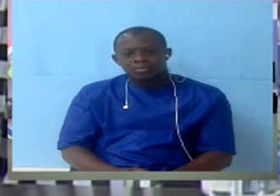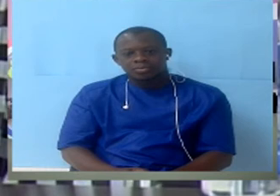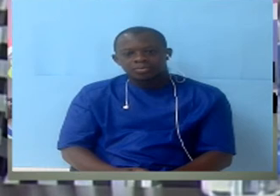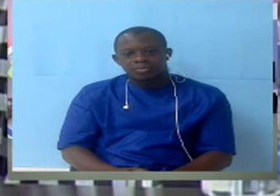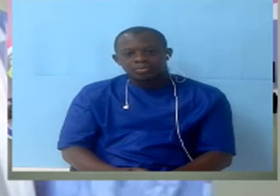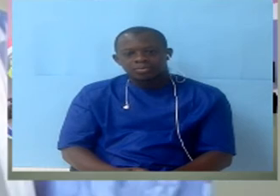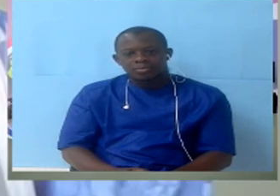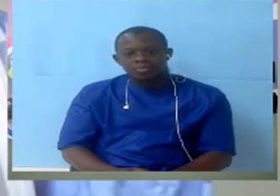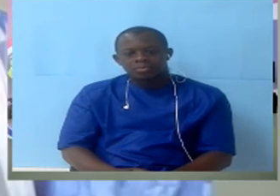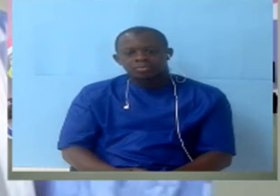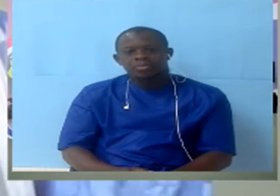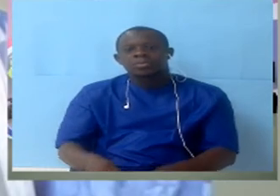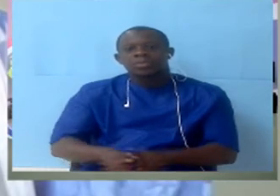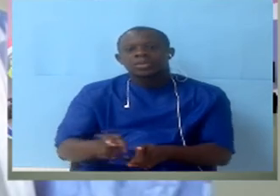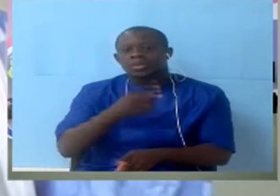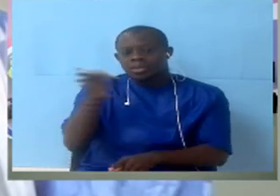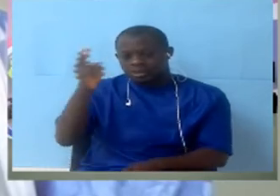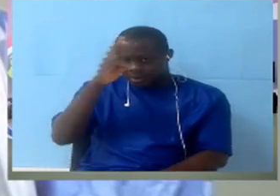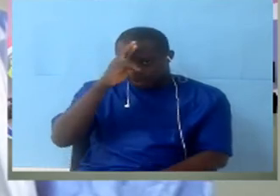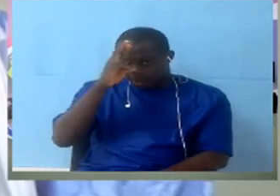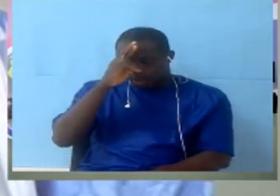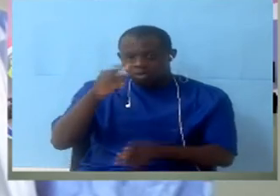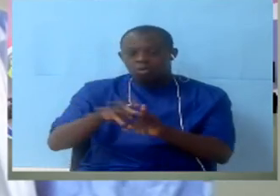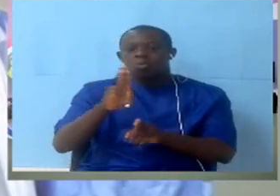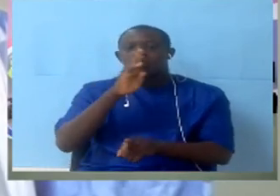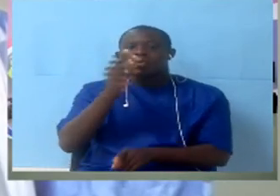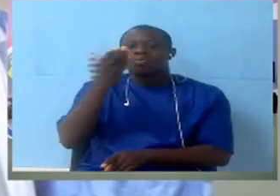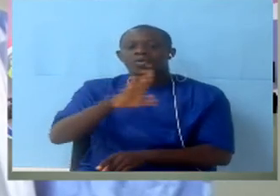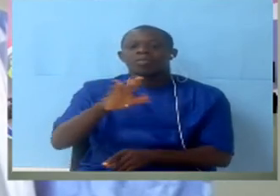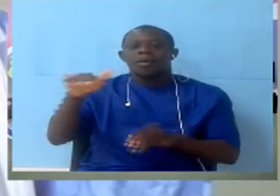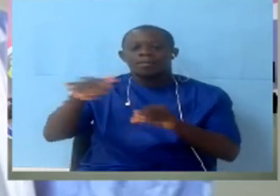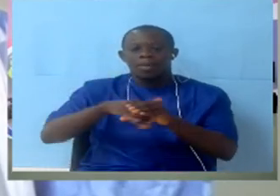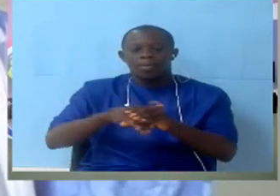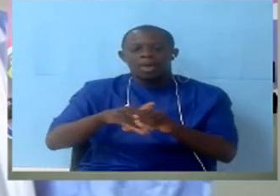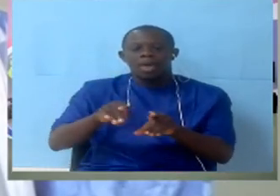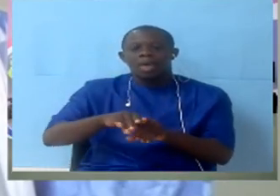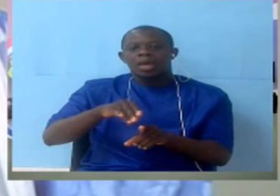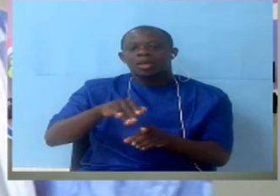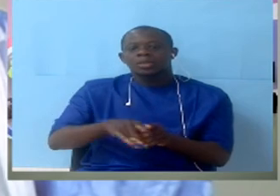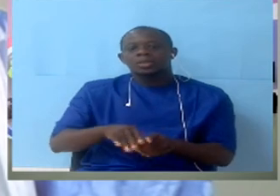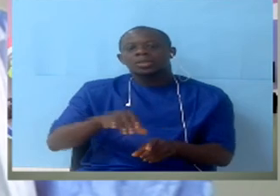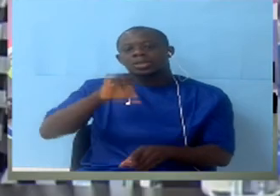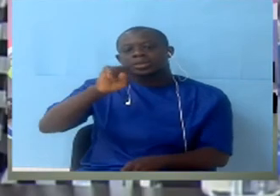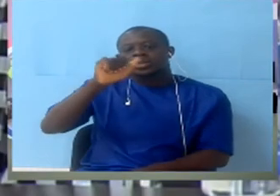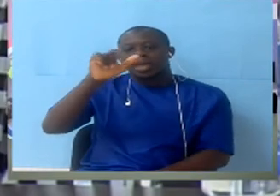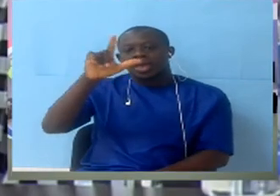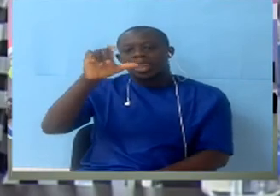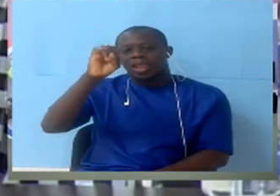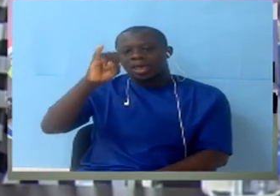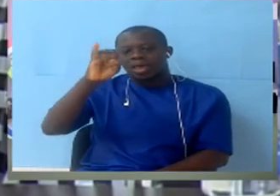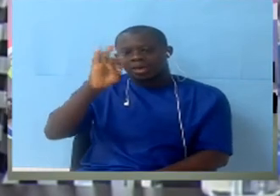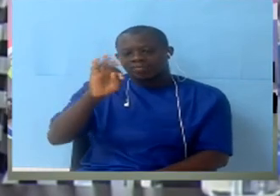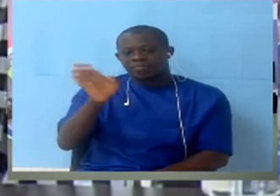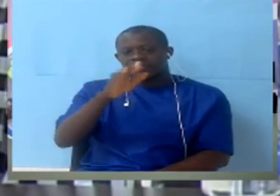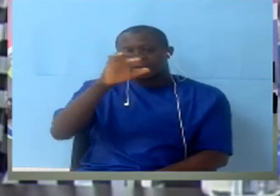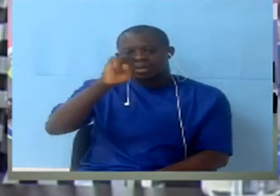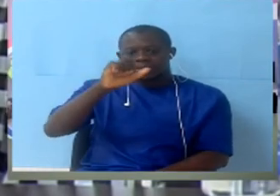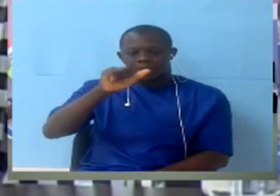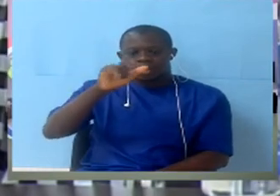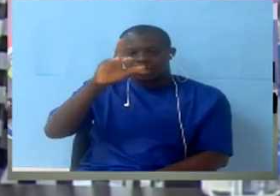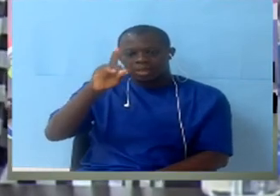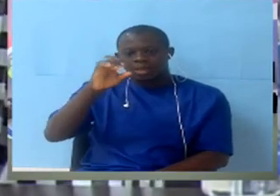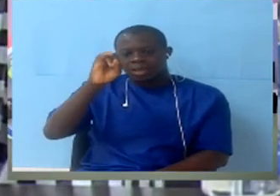group soldiers. This is a rebel faction who were part of Juma. Salif Sajo rebel rebel. These people